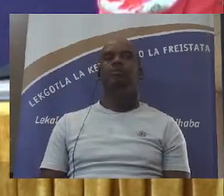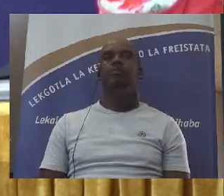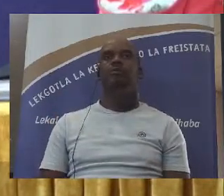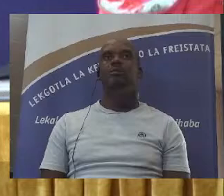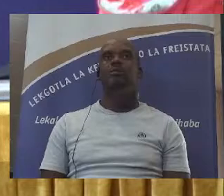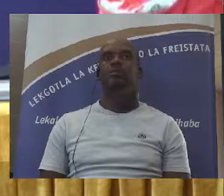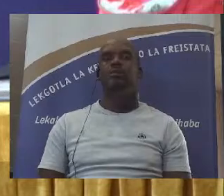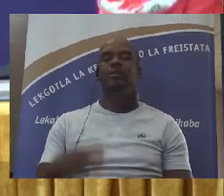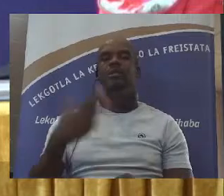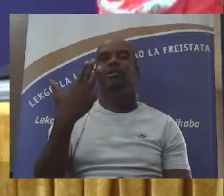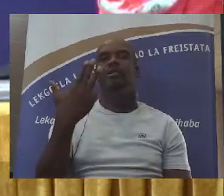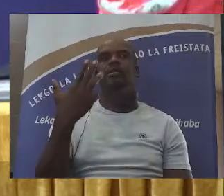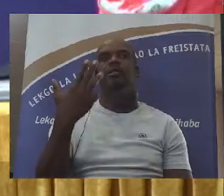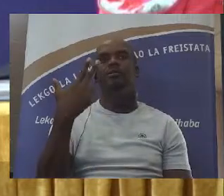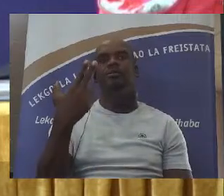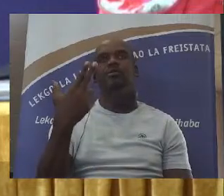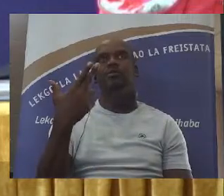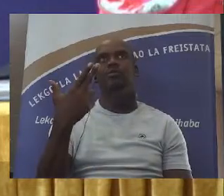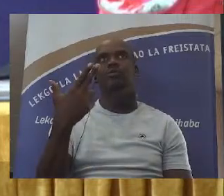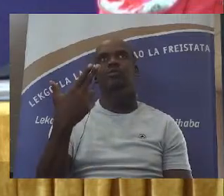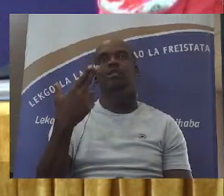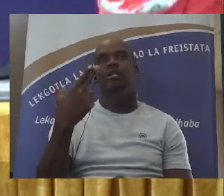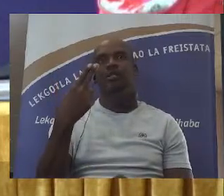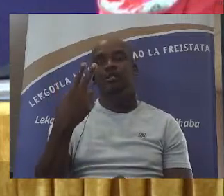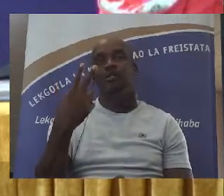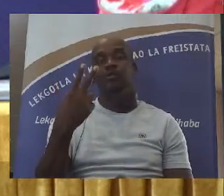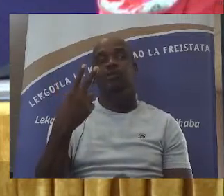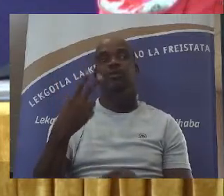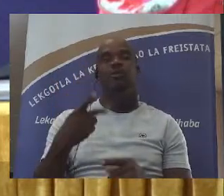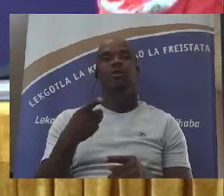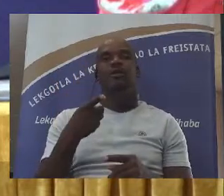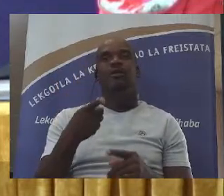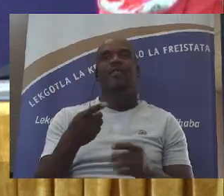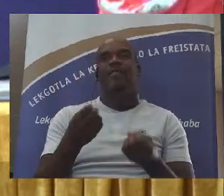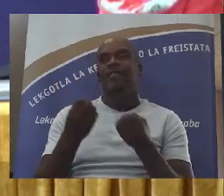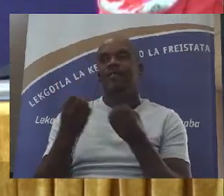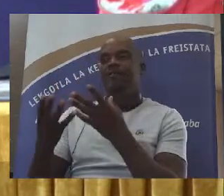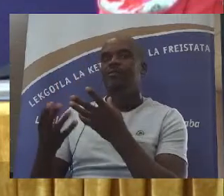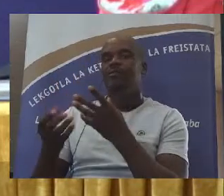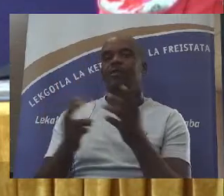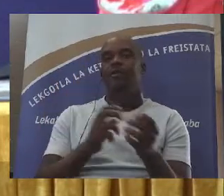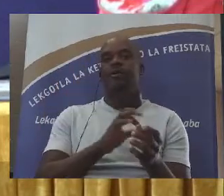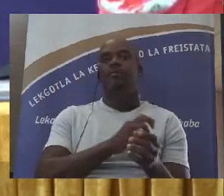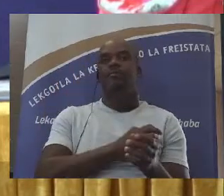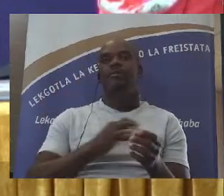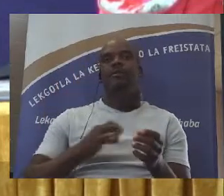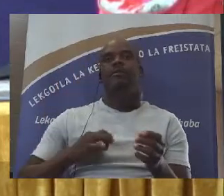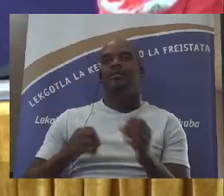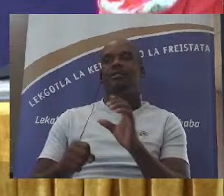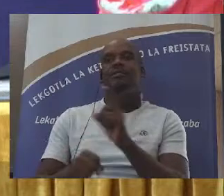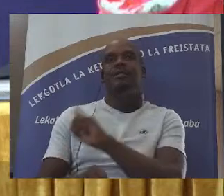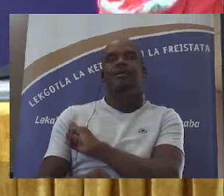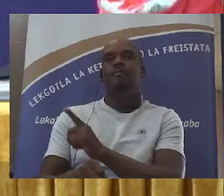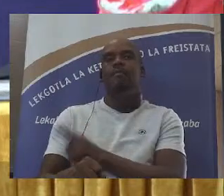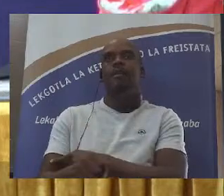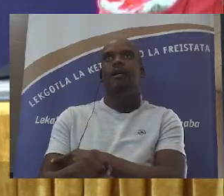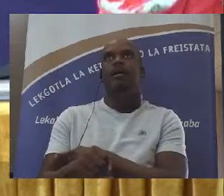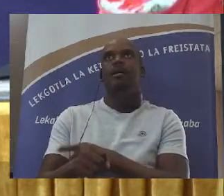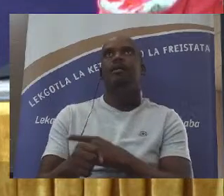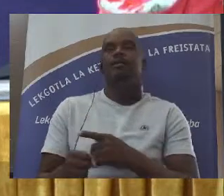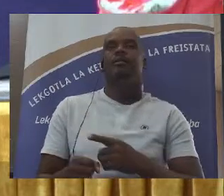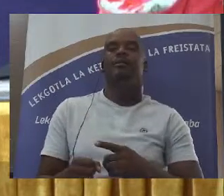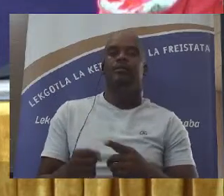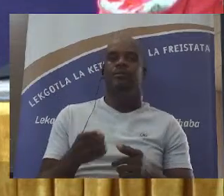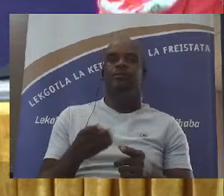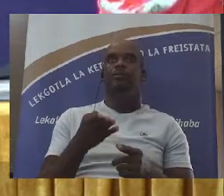Clause 92 of this bill provides for ministers' powers to expropriate property for the purposes of exploration